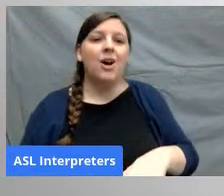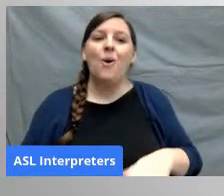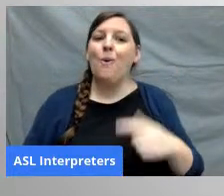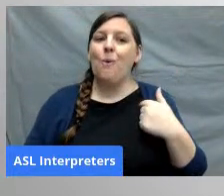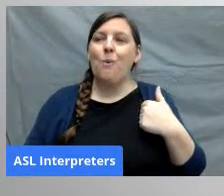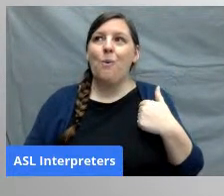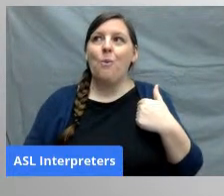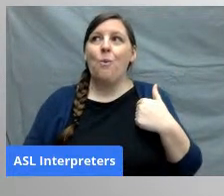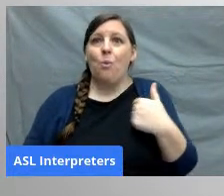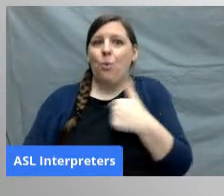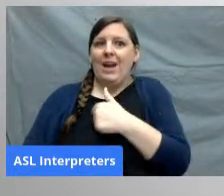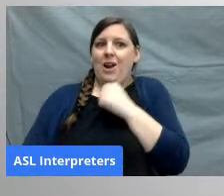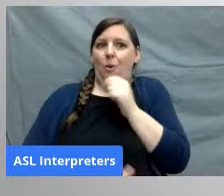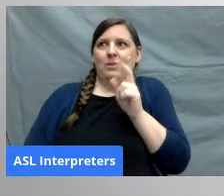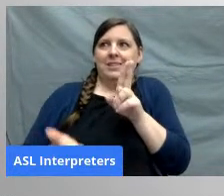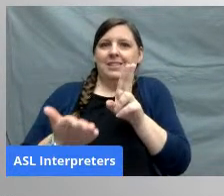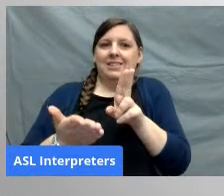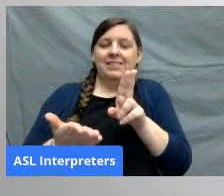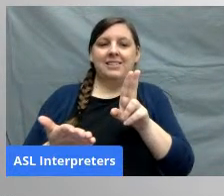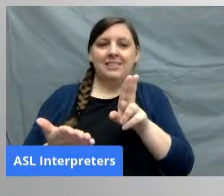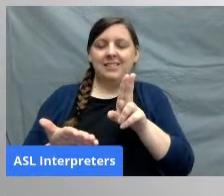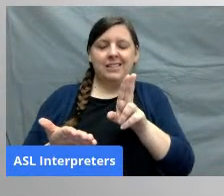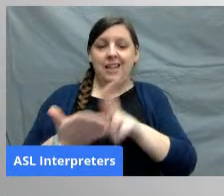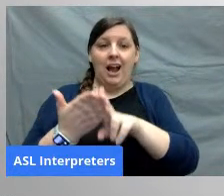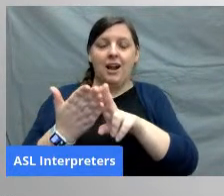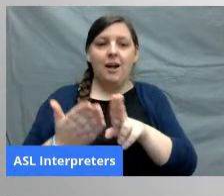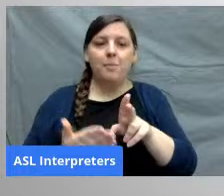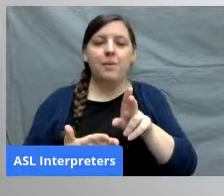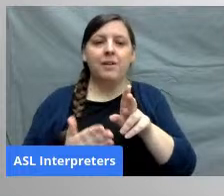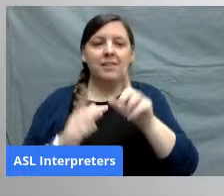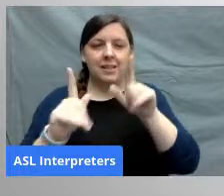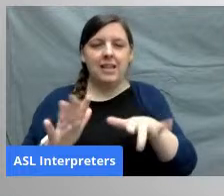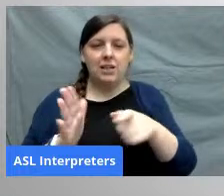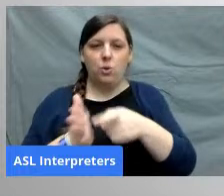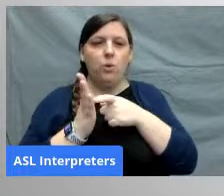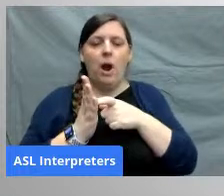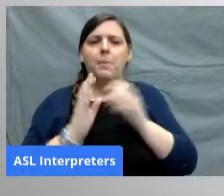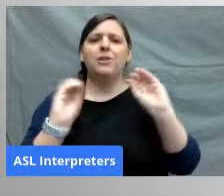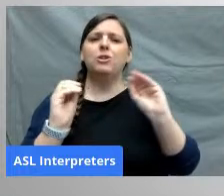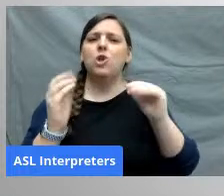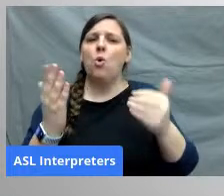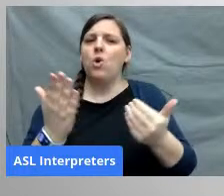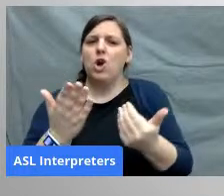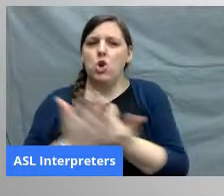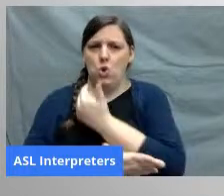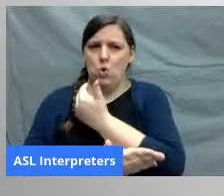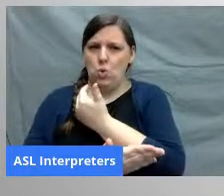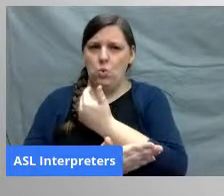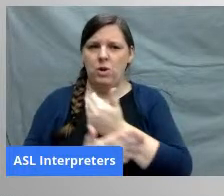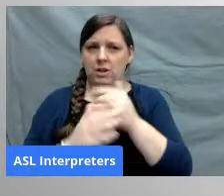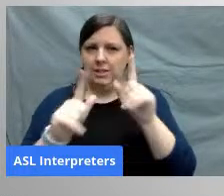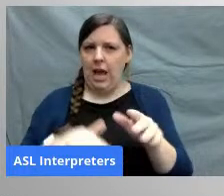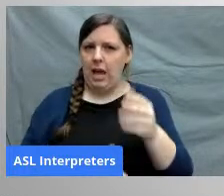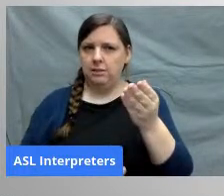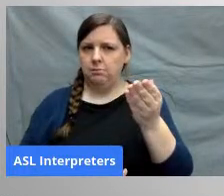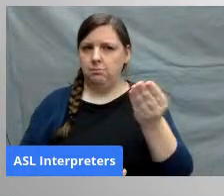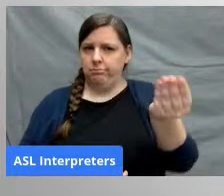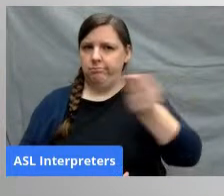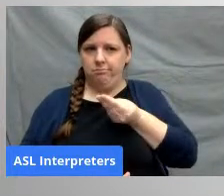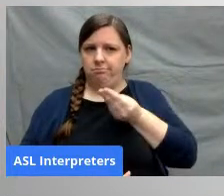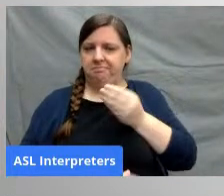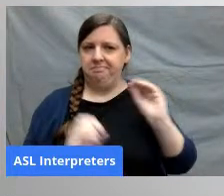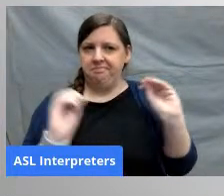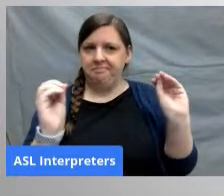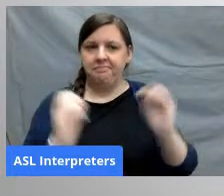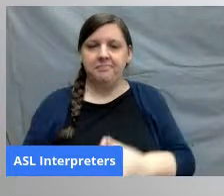They're required, but there's no new standardized tests coming our way. Okay.